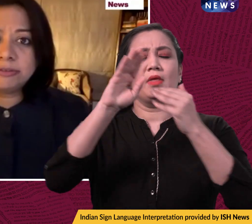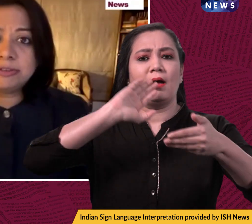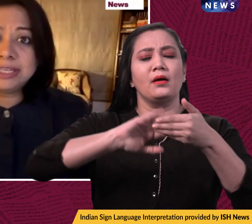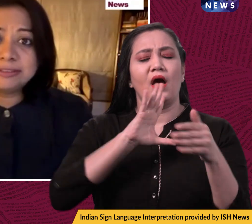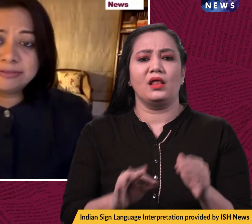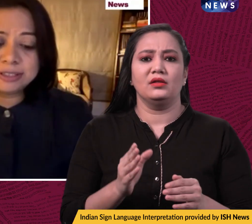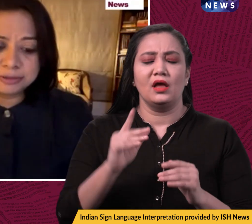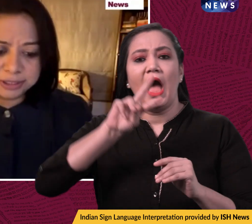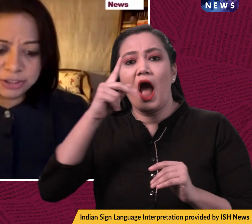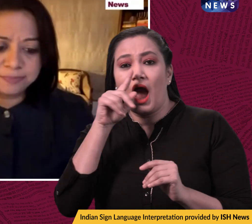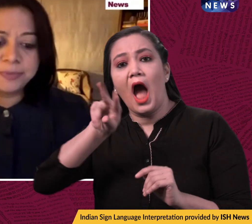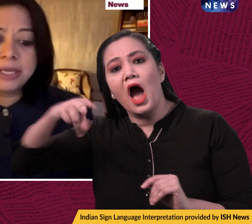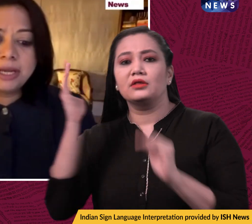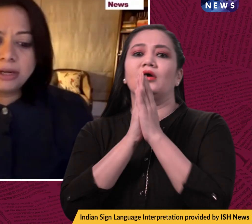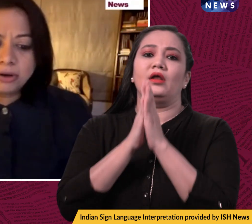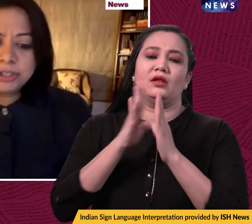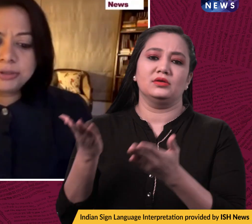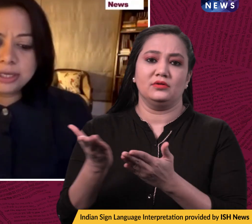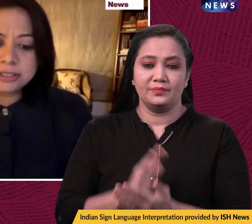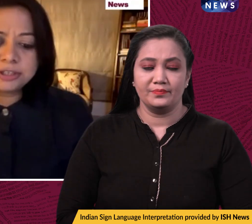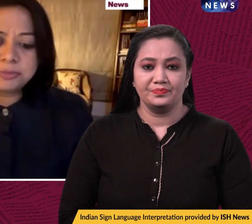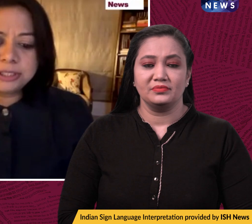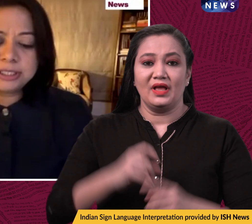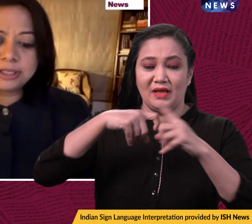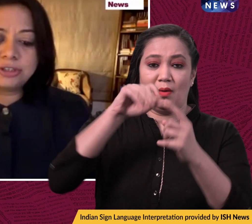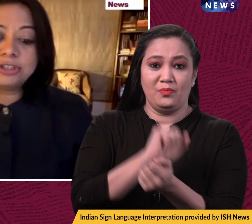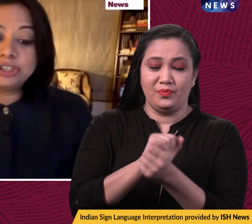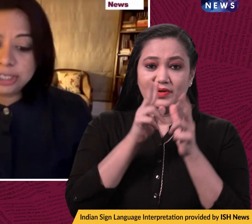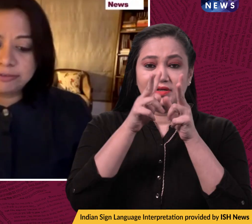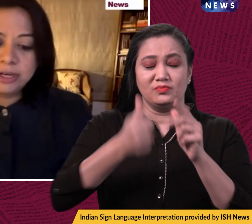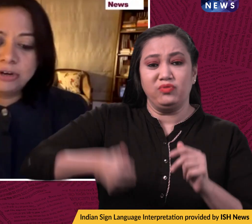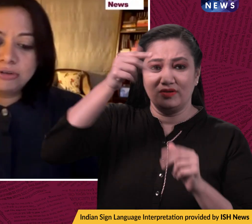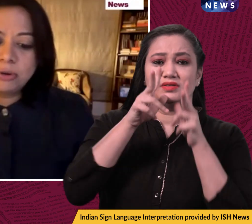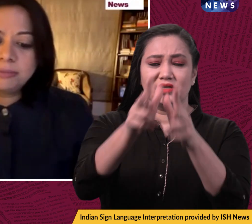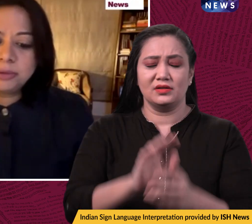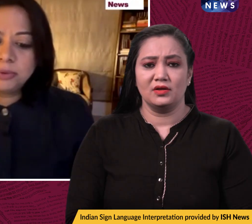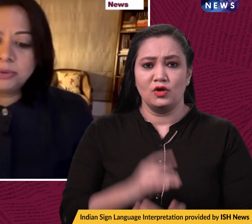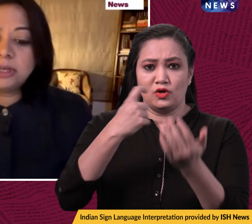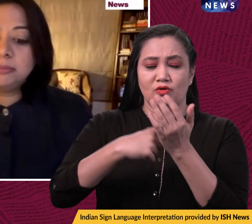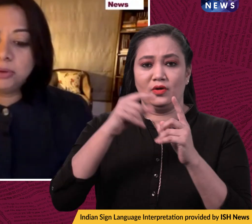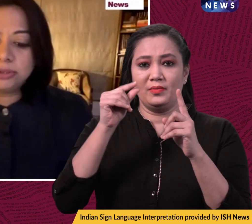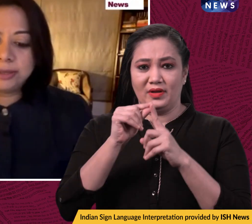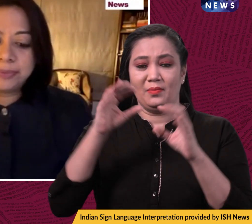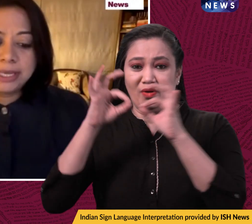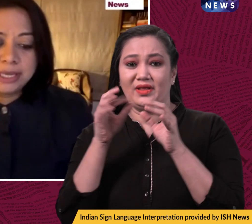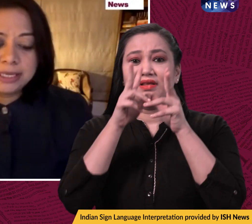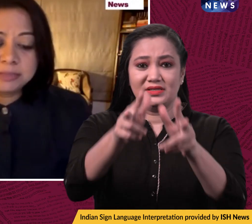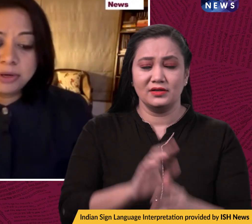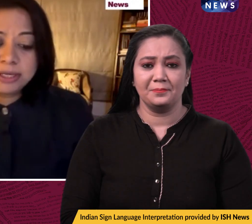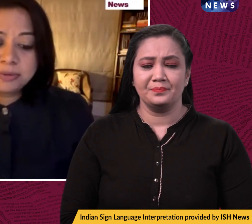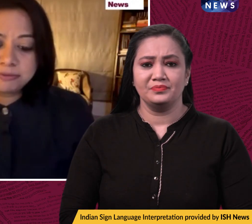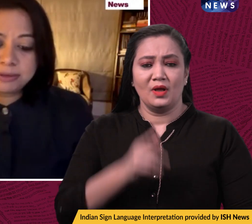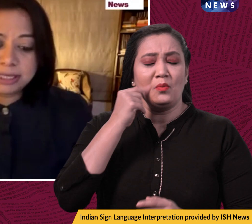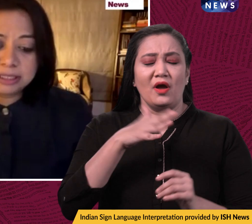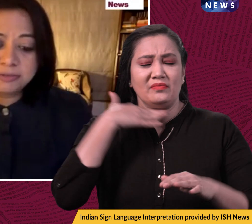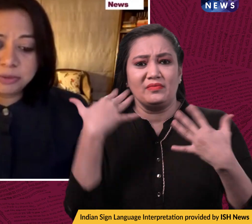woman of a different religion. According to the Kasganj police station chief, Rohan Pramod Bothre, his